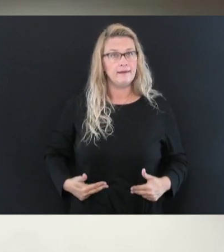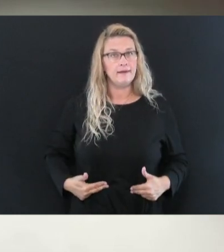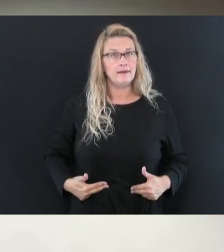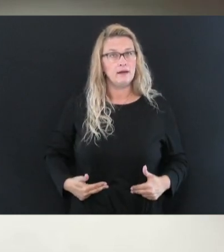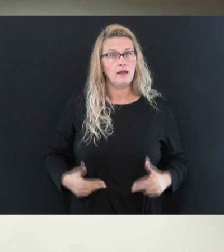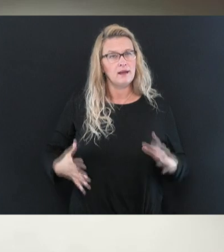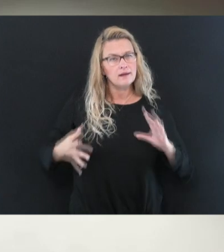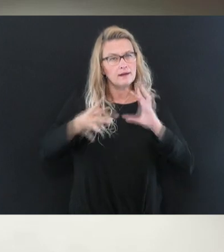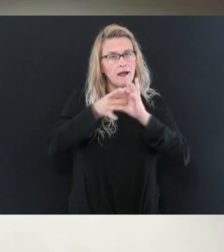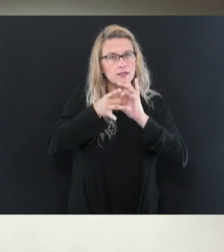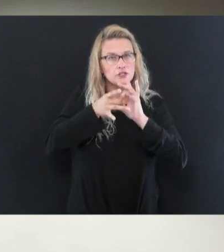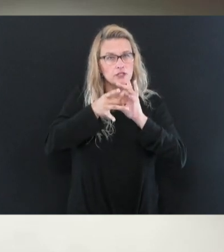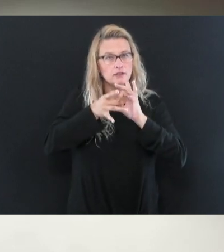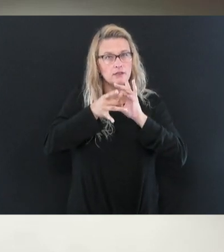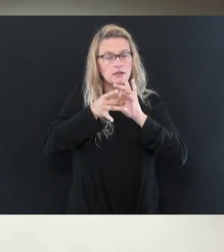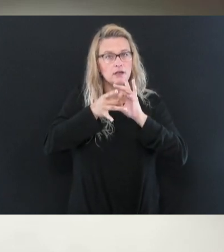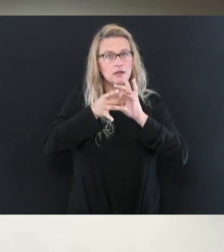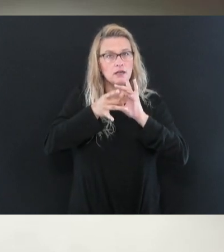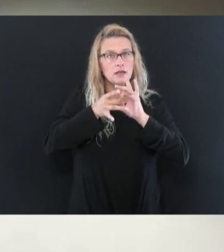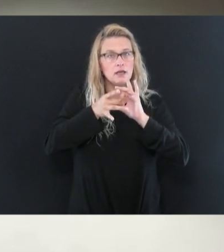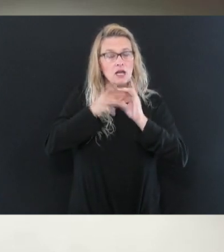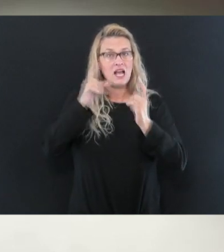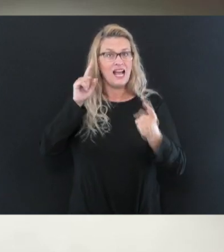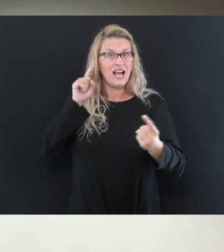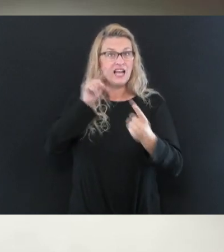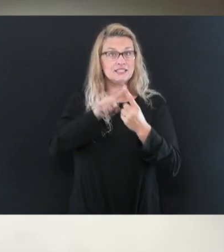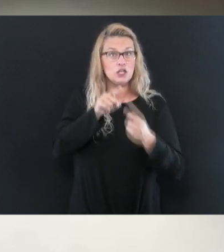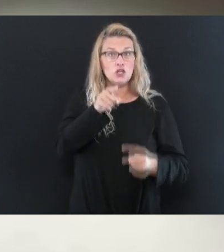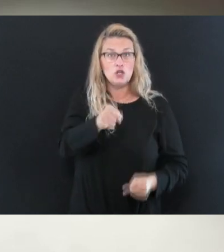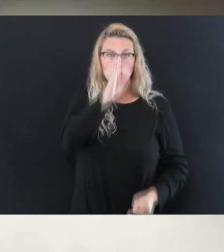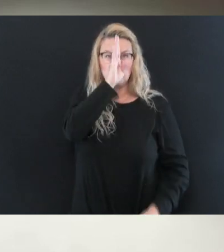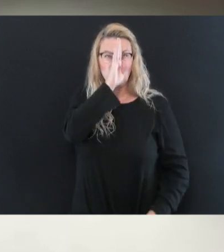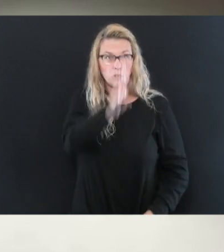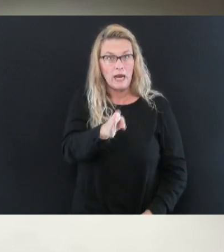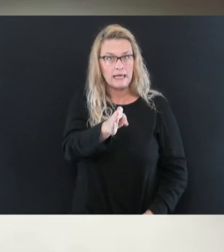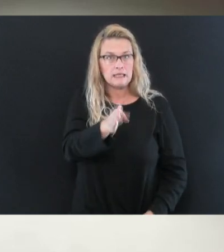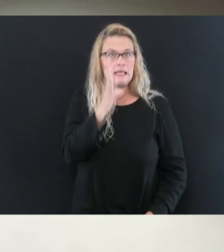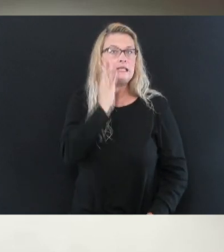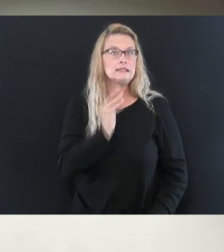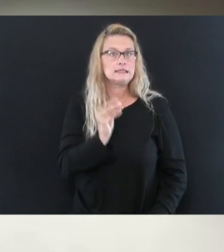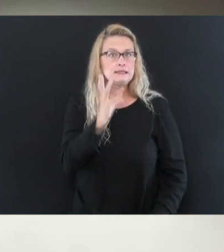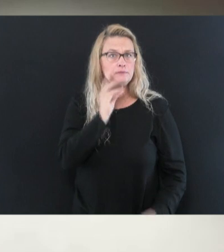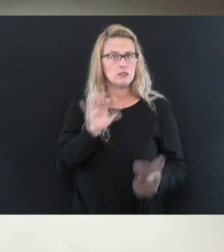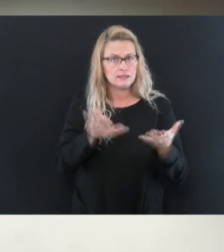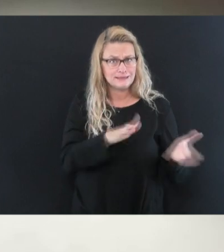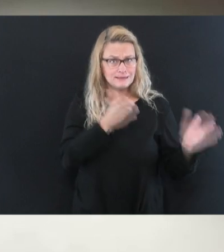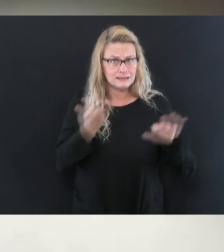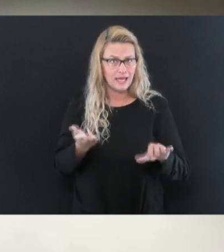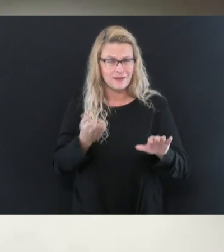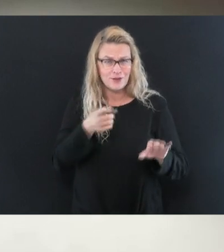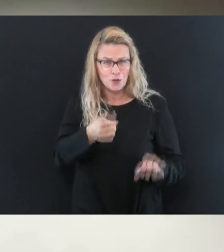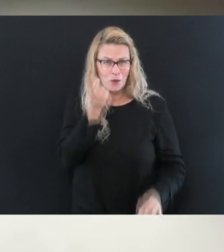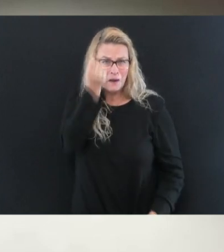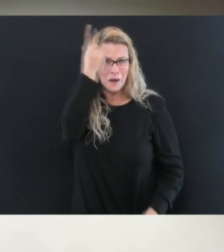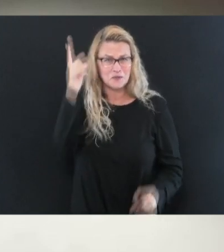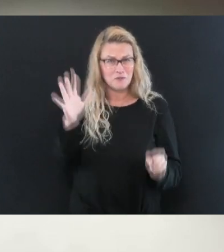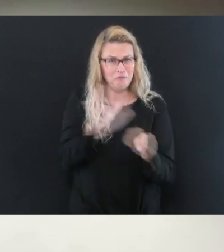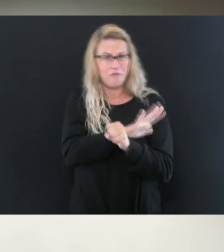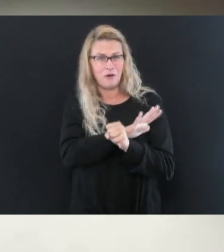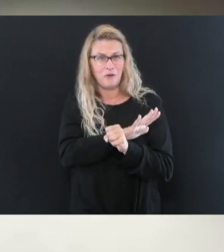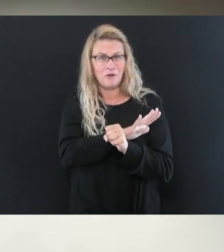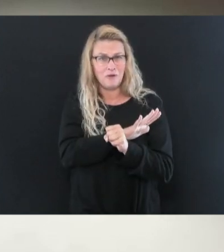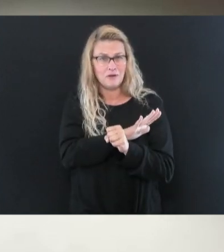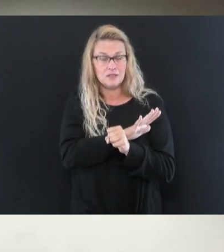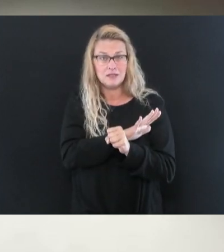we listen to that, and until it affects us directly, I'm not sure we get the full impact of it. But